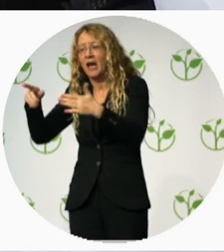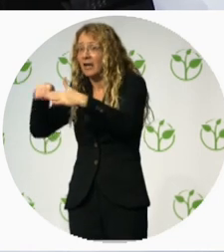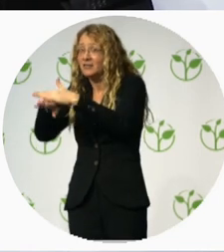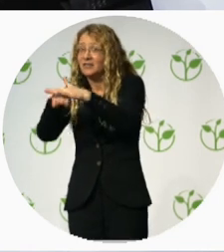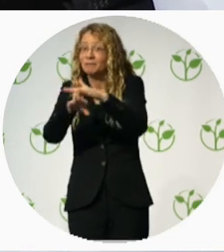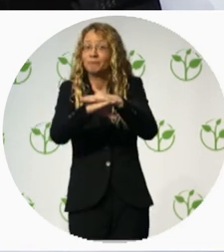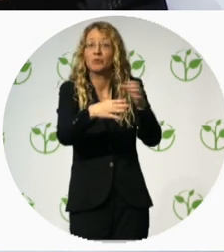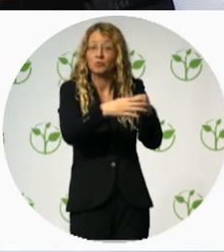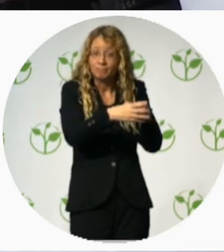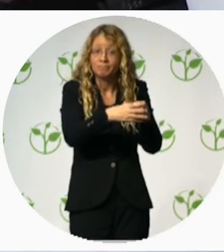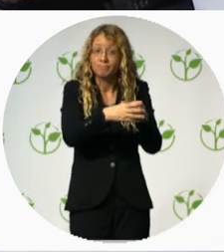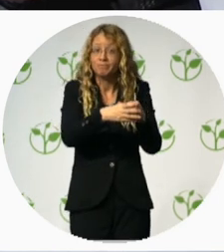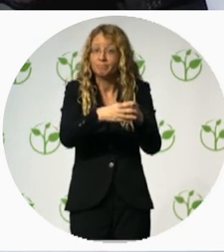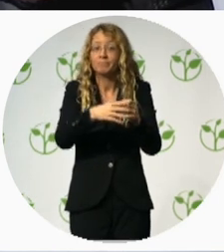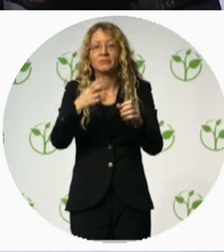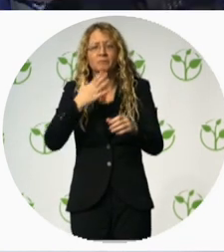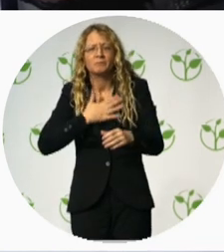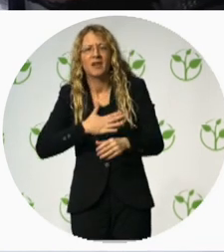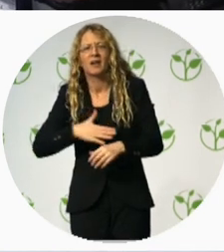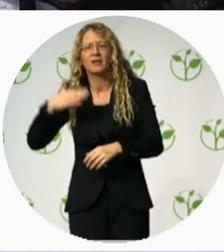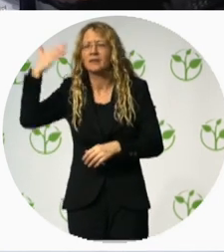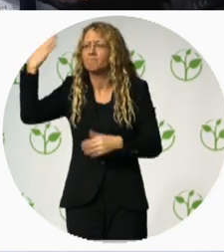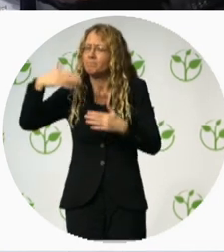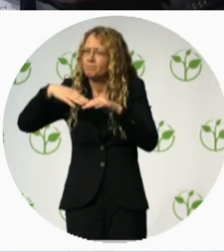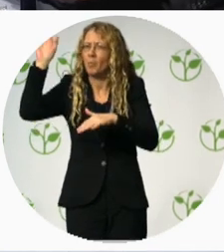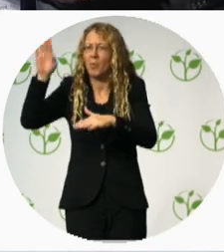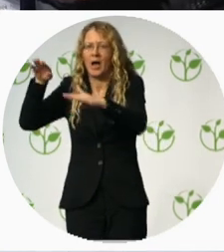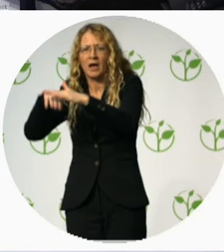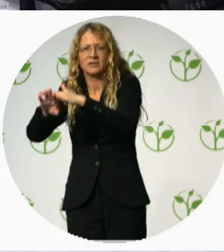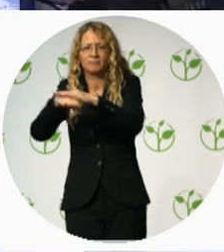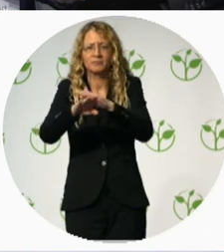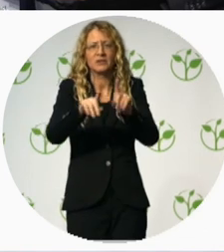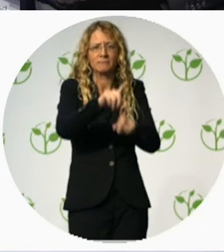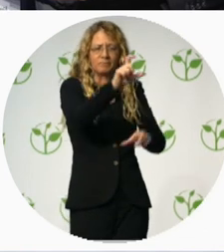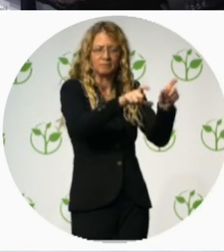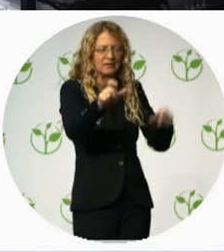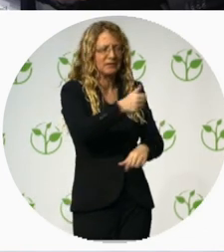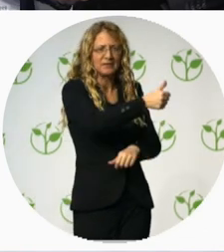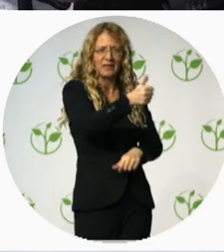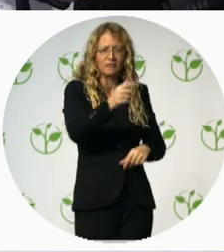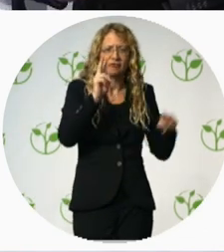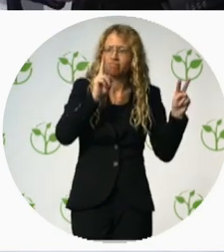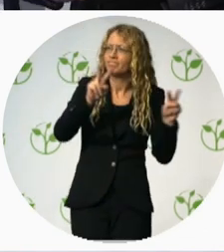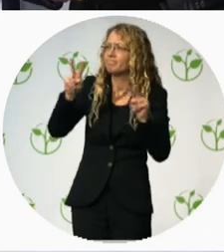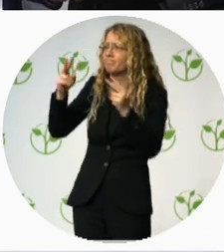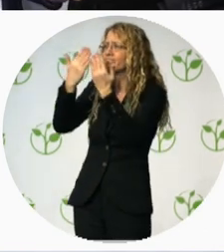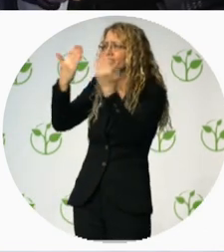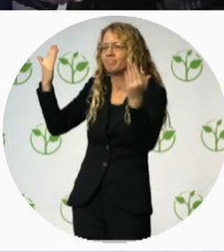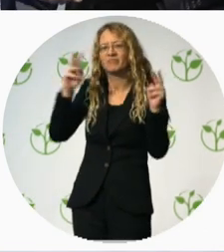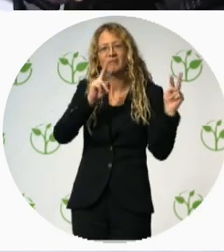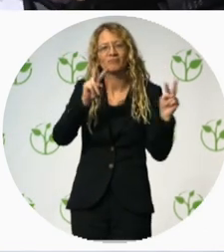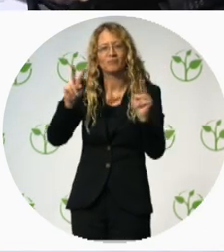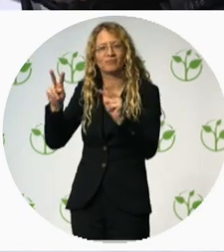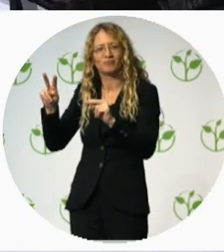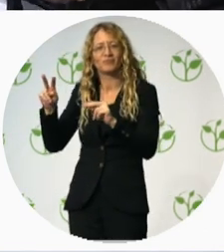of accessibility. They are implementing accessibility features in their own museums, supported by two disability consultants and a